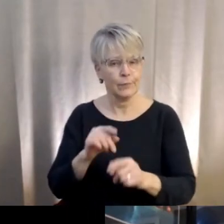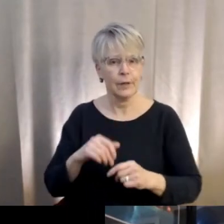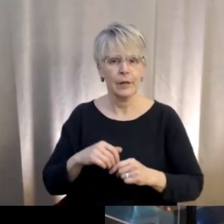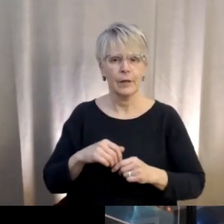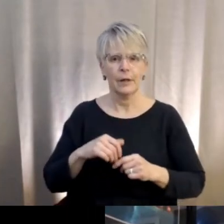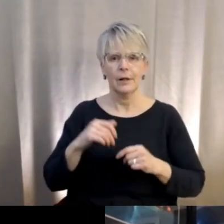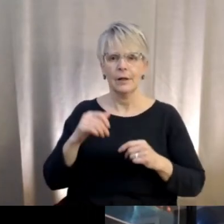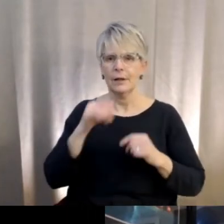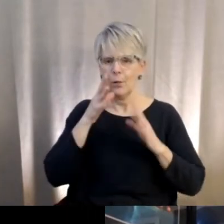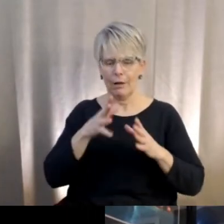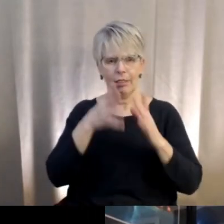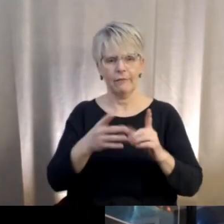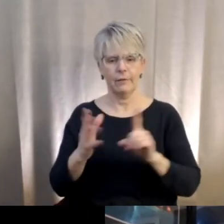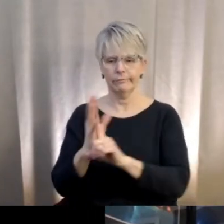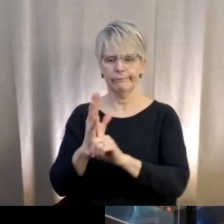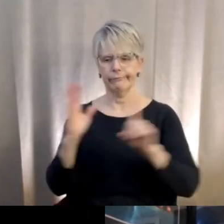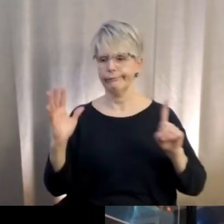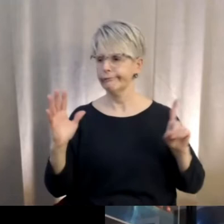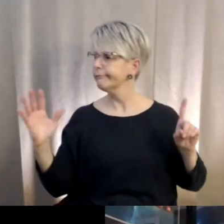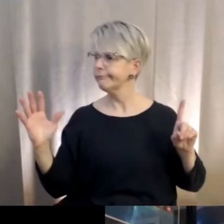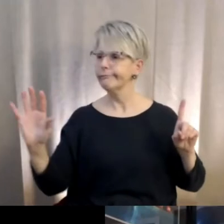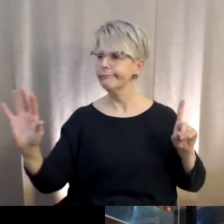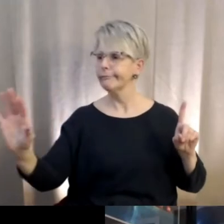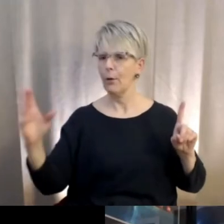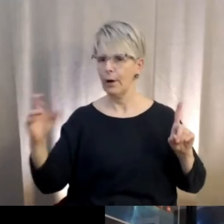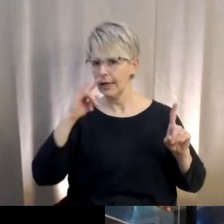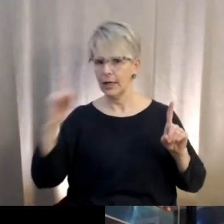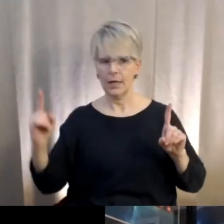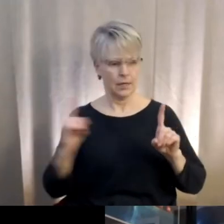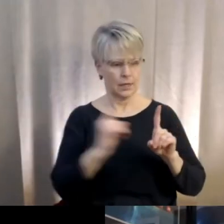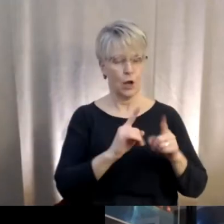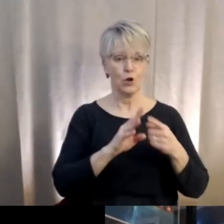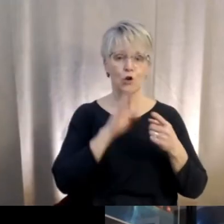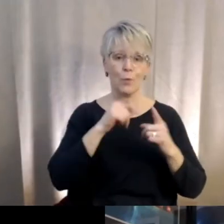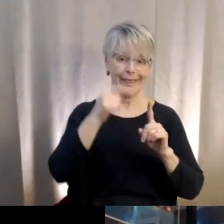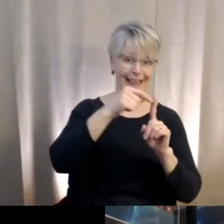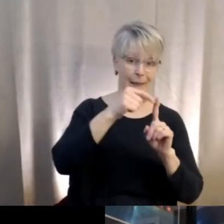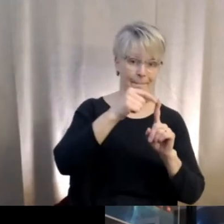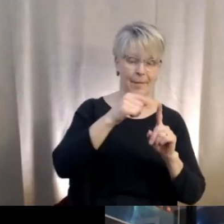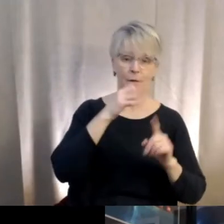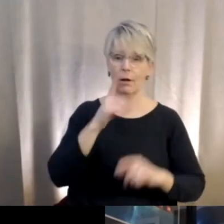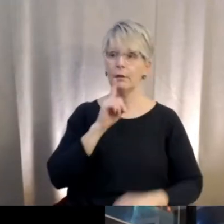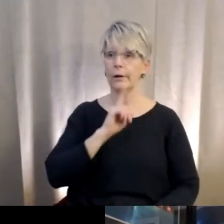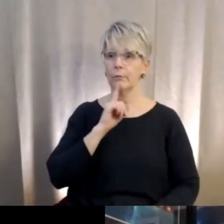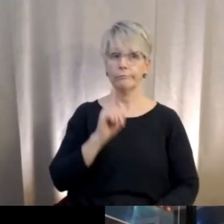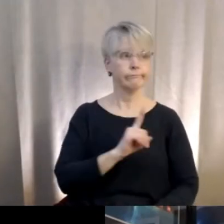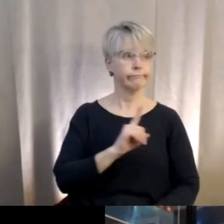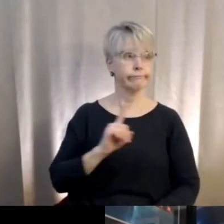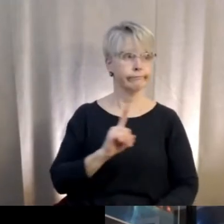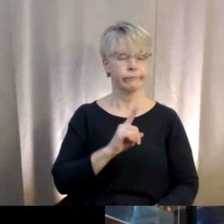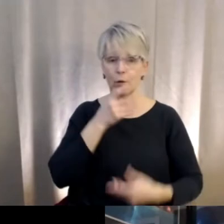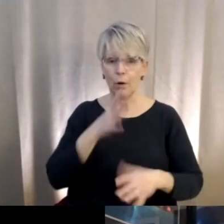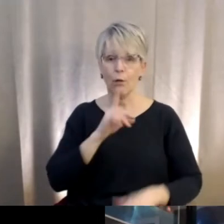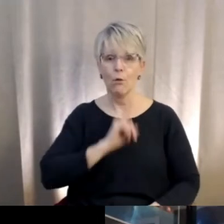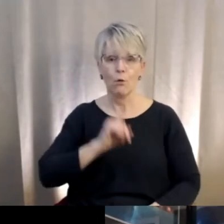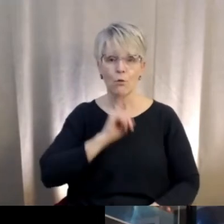be left out. I want people to come, kids to come over and speak to him. I don't want him to be that lonely kid. So that's